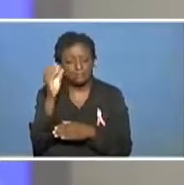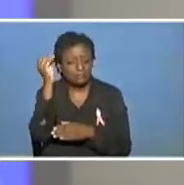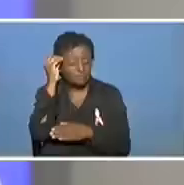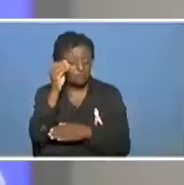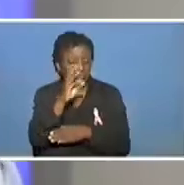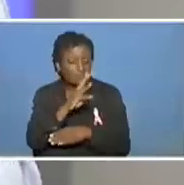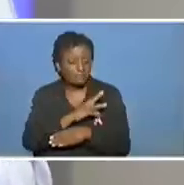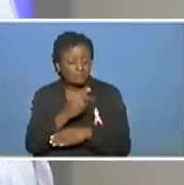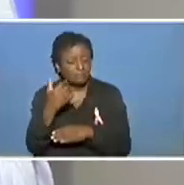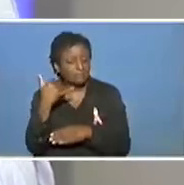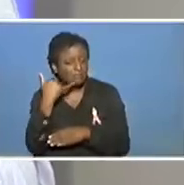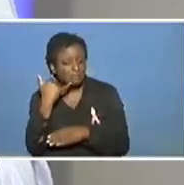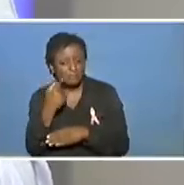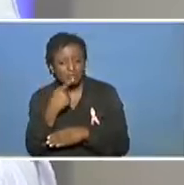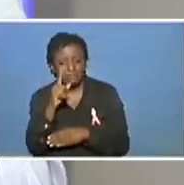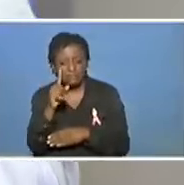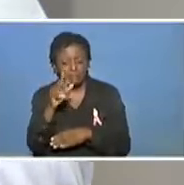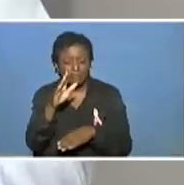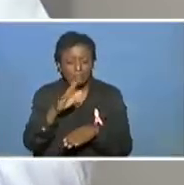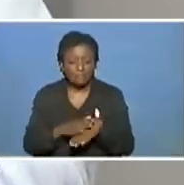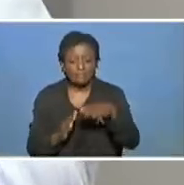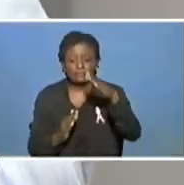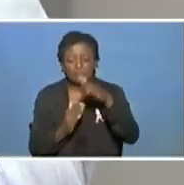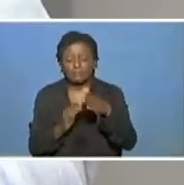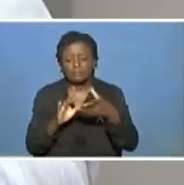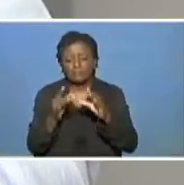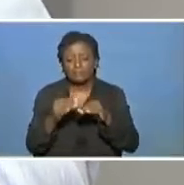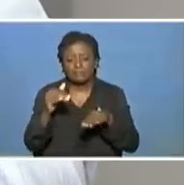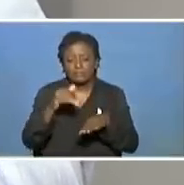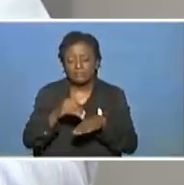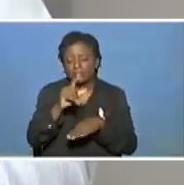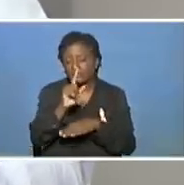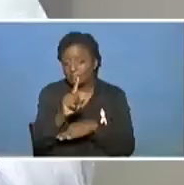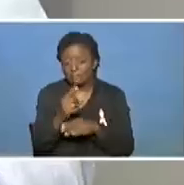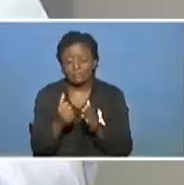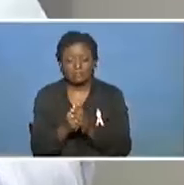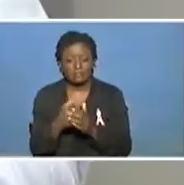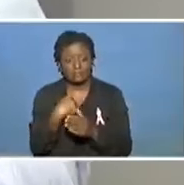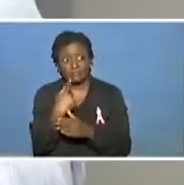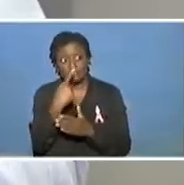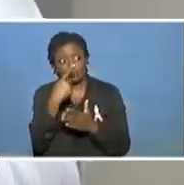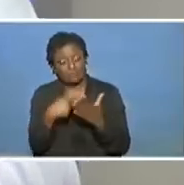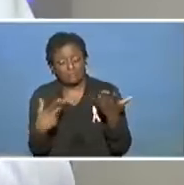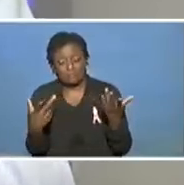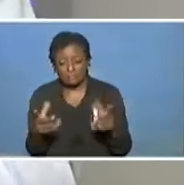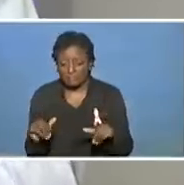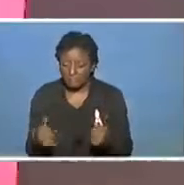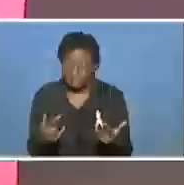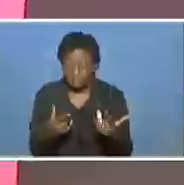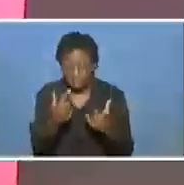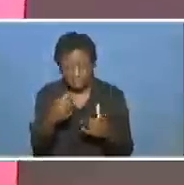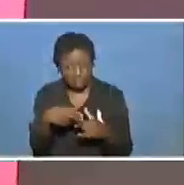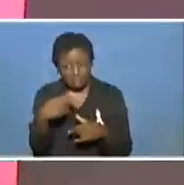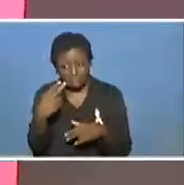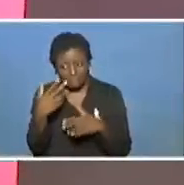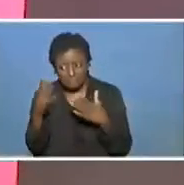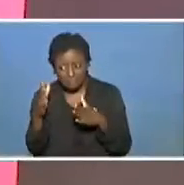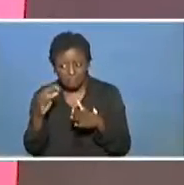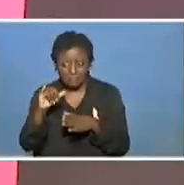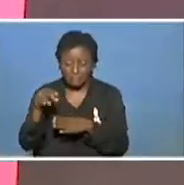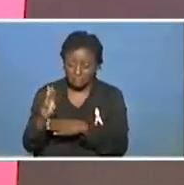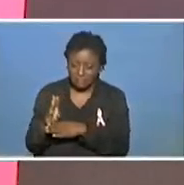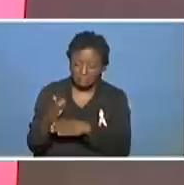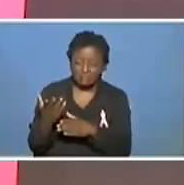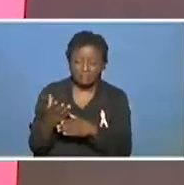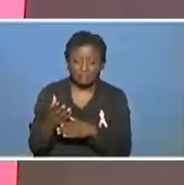news director and said, "You're on top story at 1." I said, "What?" We just coming out of the assignment. And as